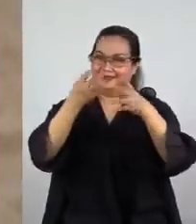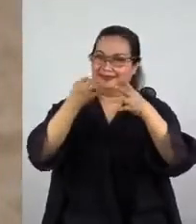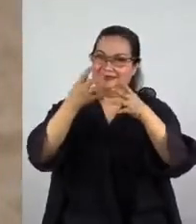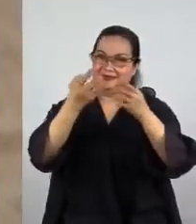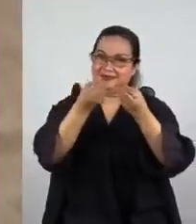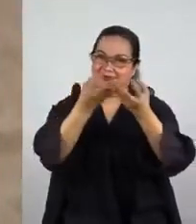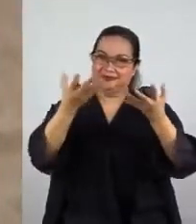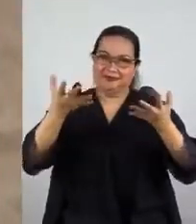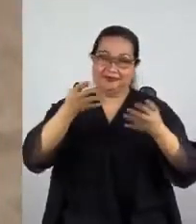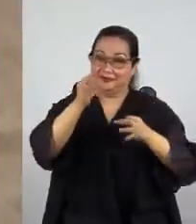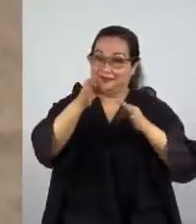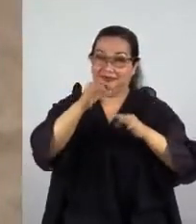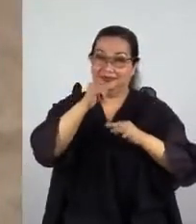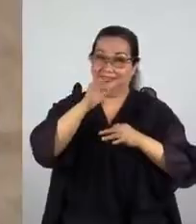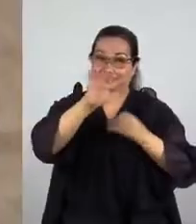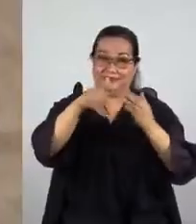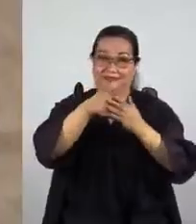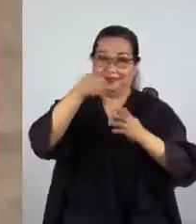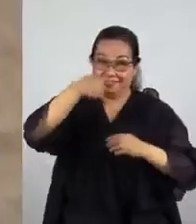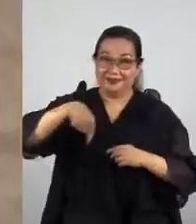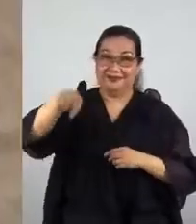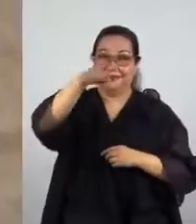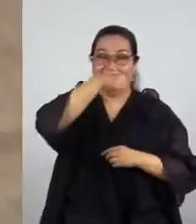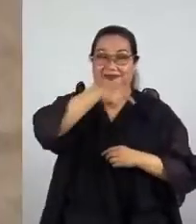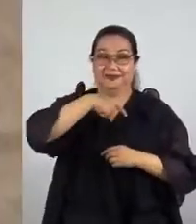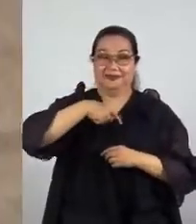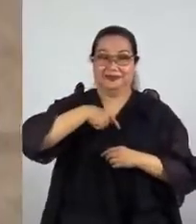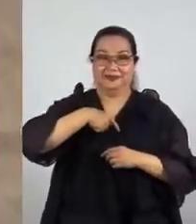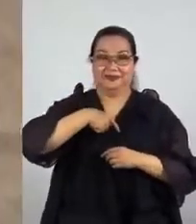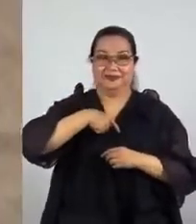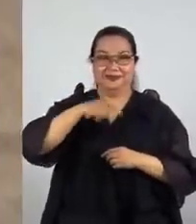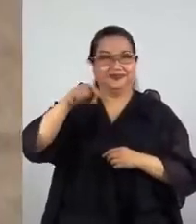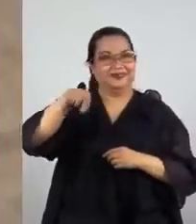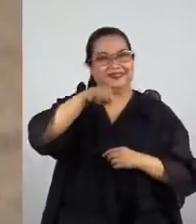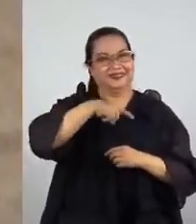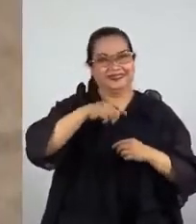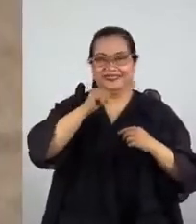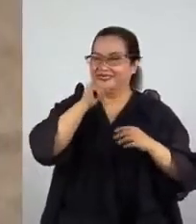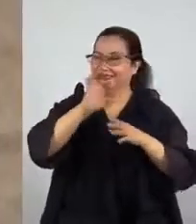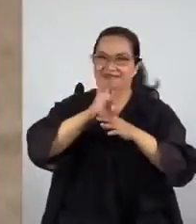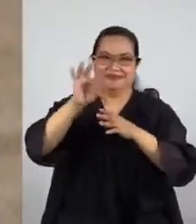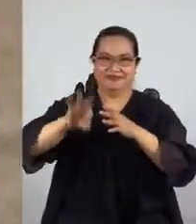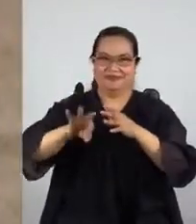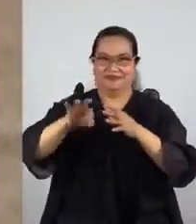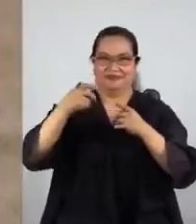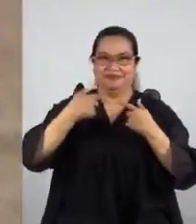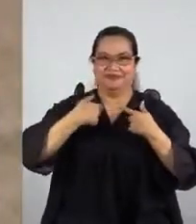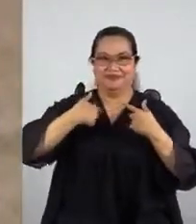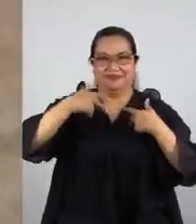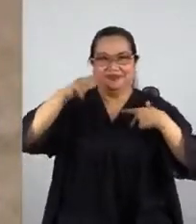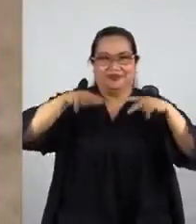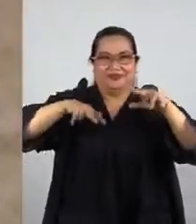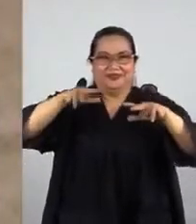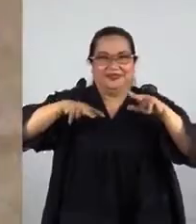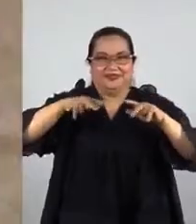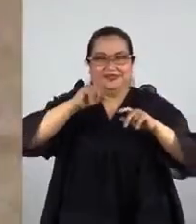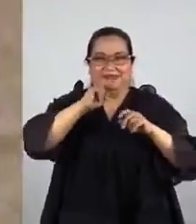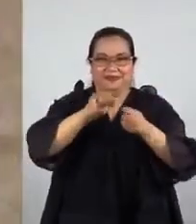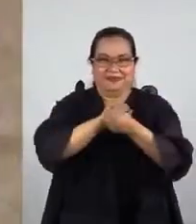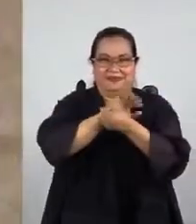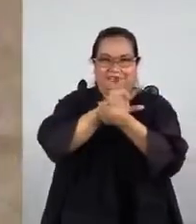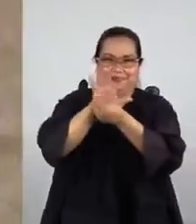not for all of us. We are not yet over this pandemic, and the storm,